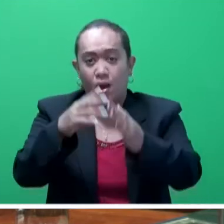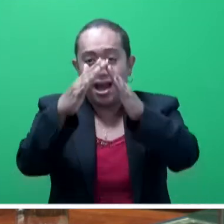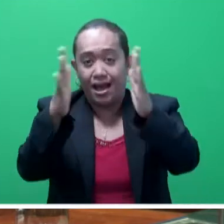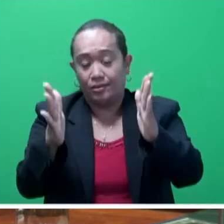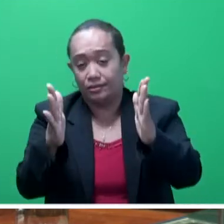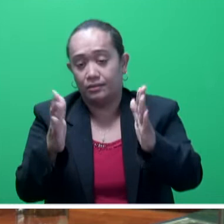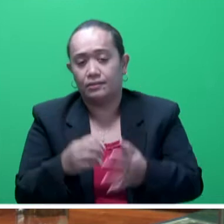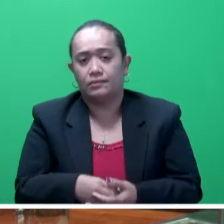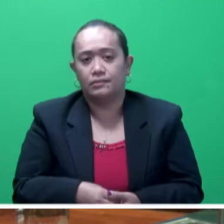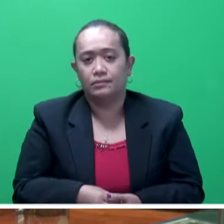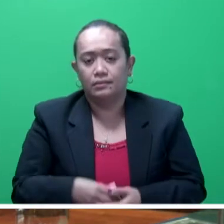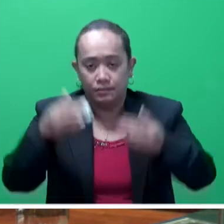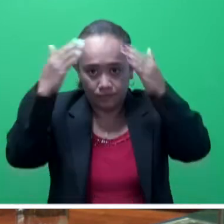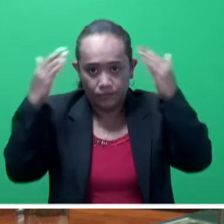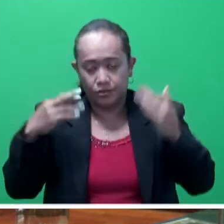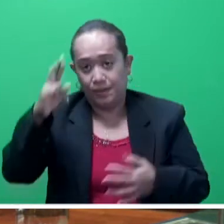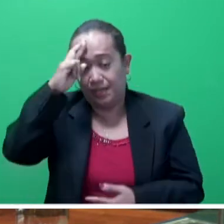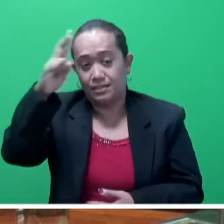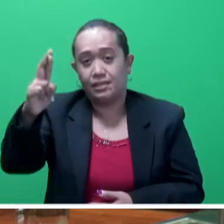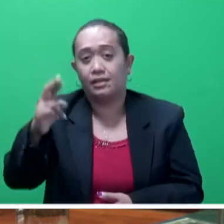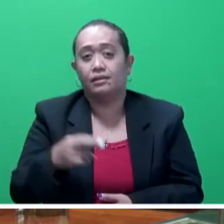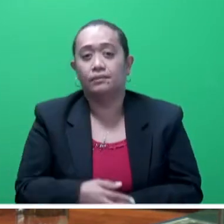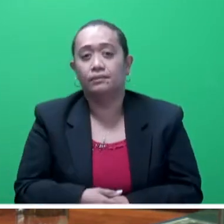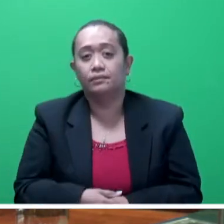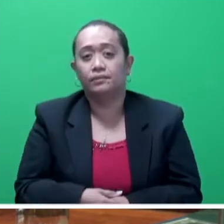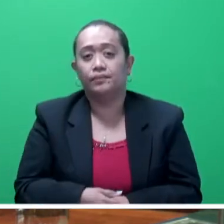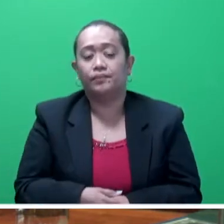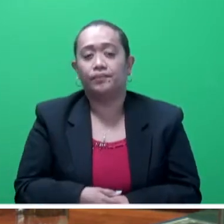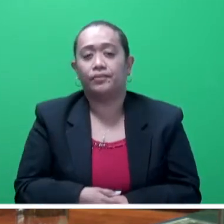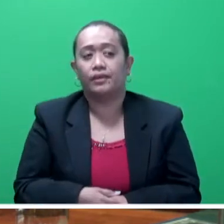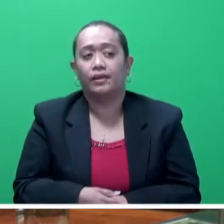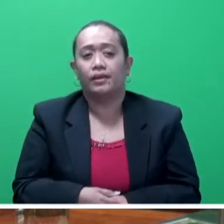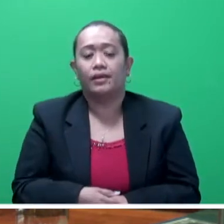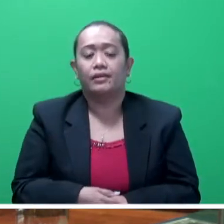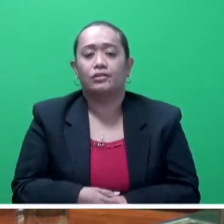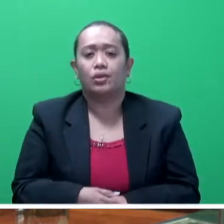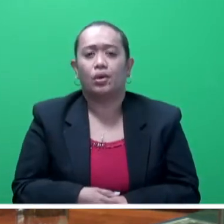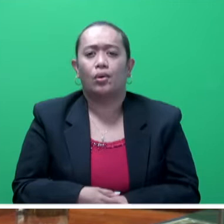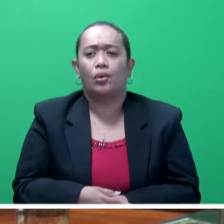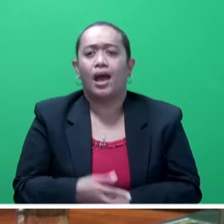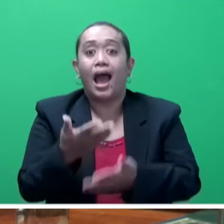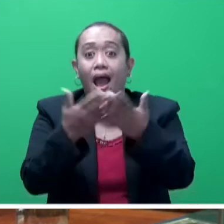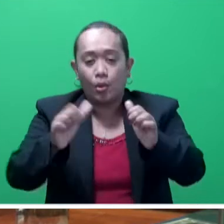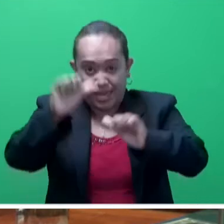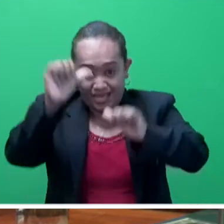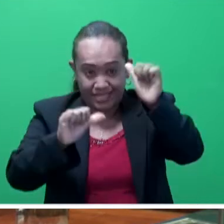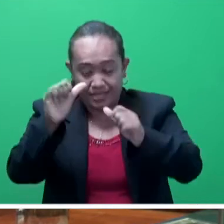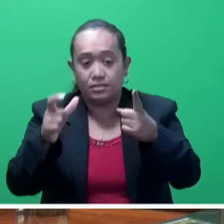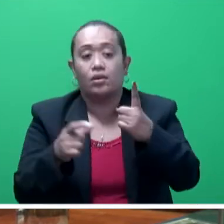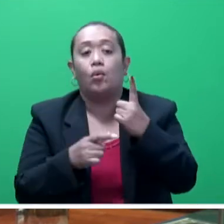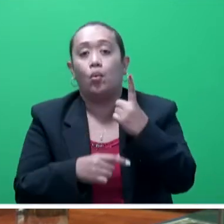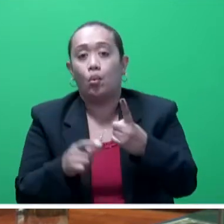Speaker, sir, the key criteria used for assessing applications are: number one, the homeowner